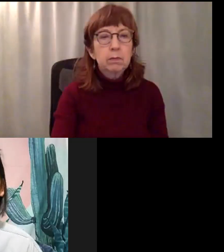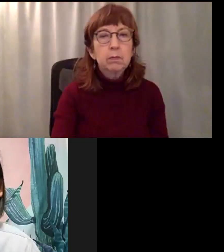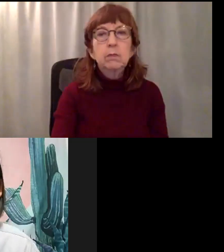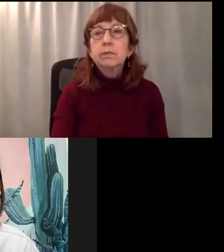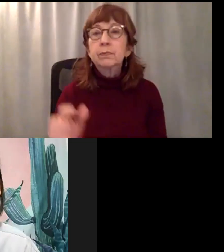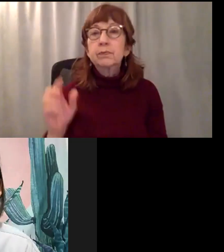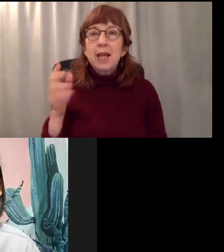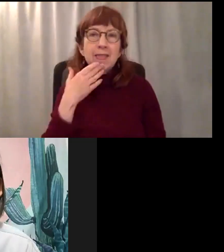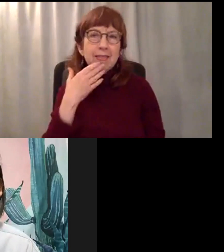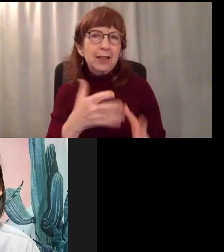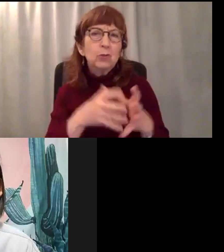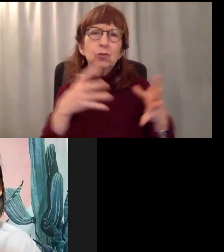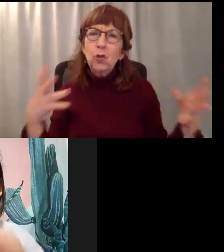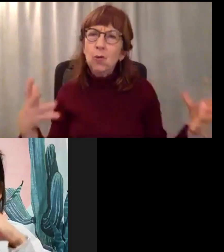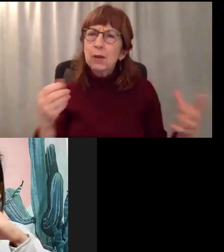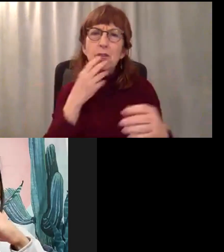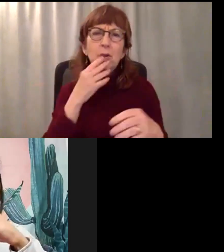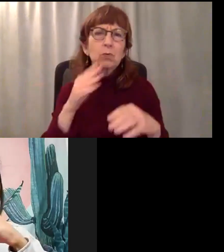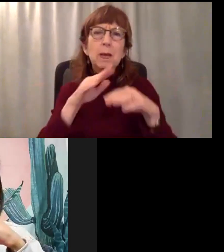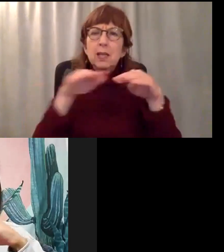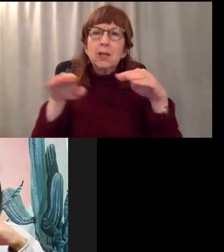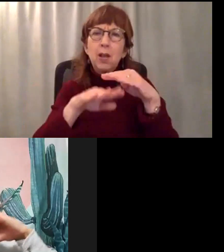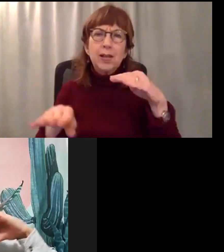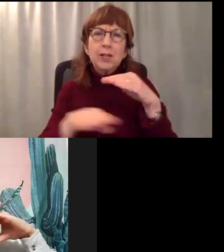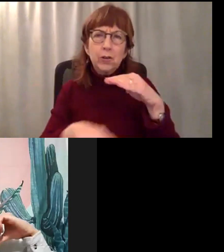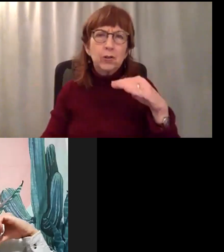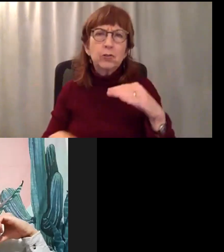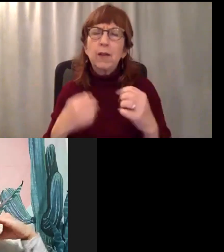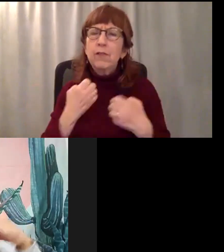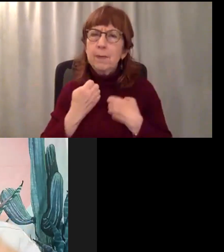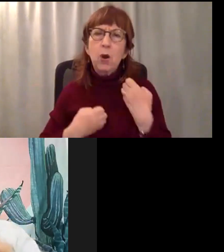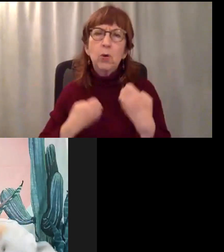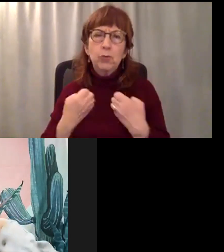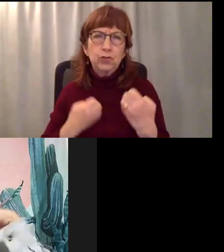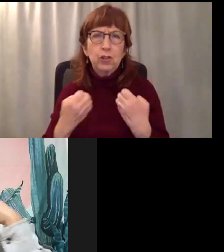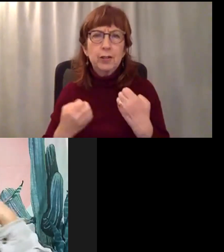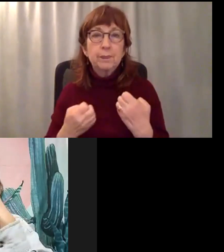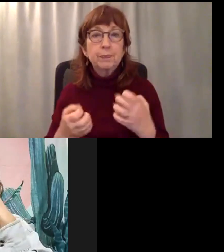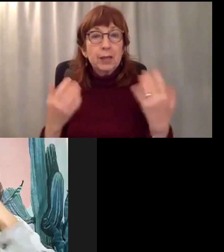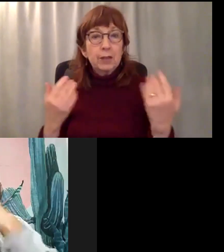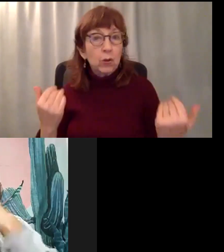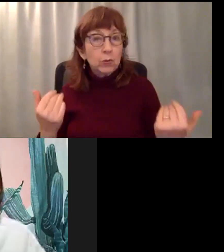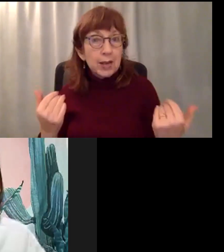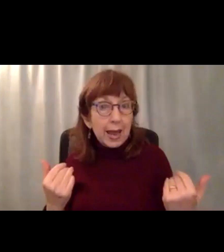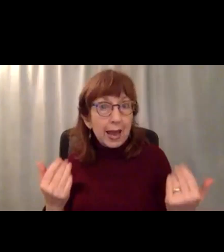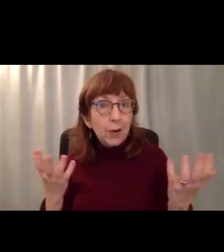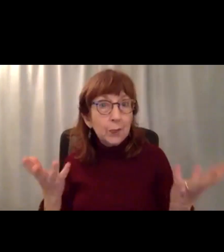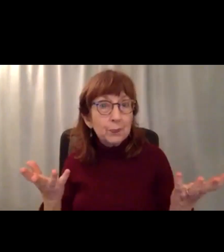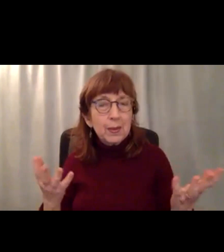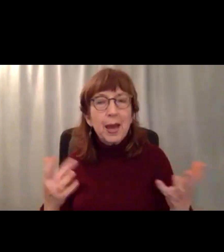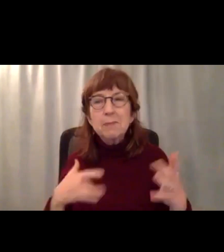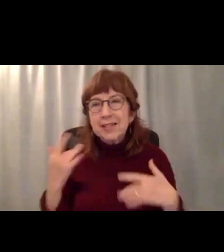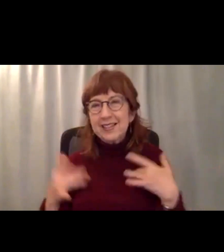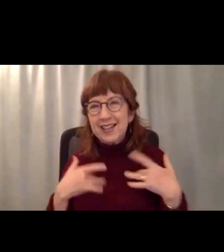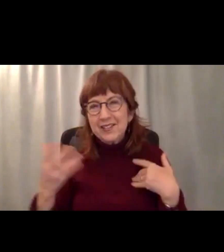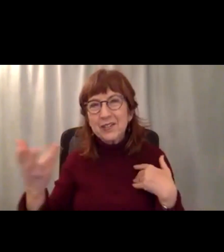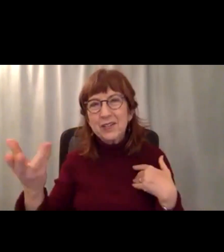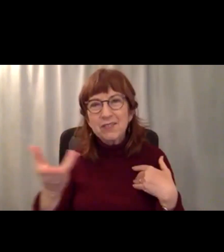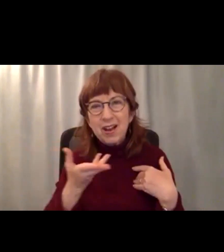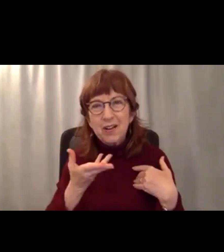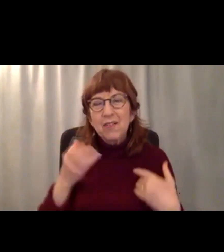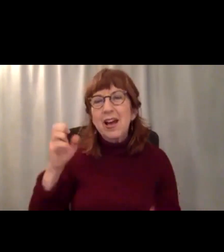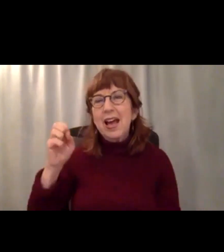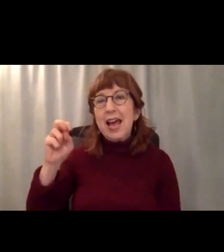so much for sharing that with us. Yeah. So now I'm really delighted to invite up